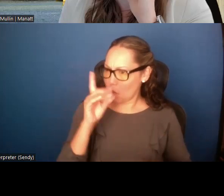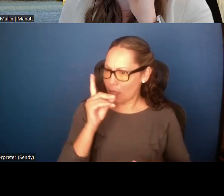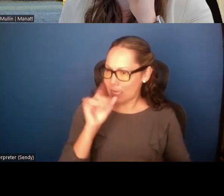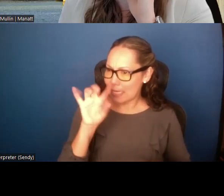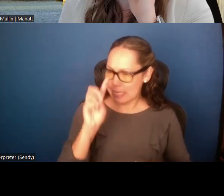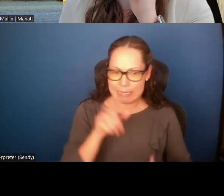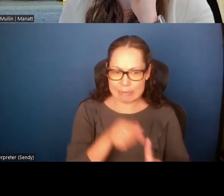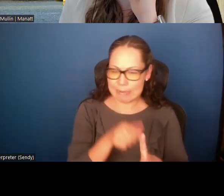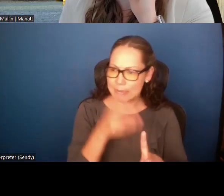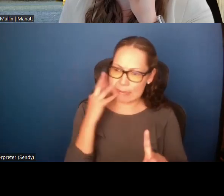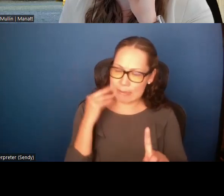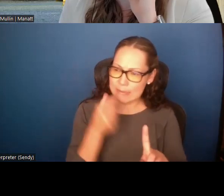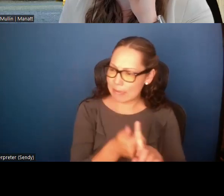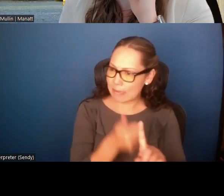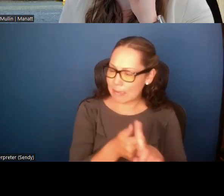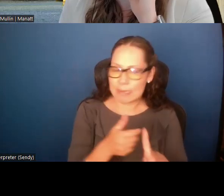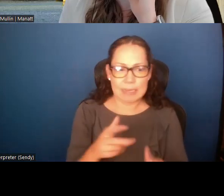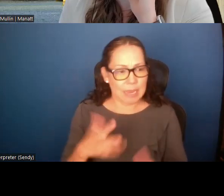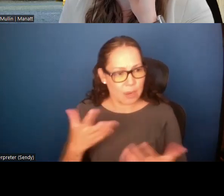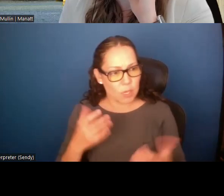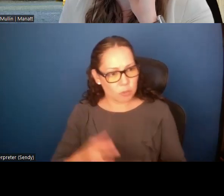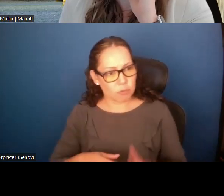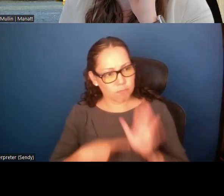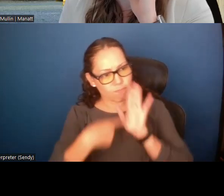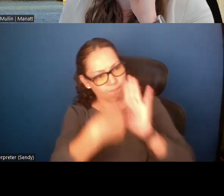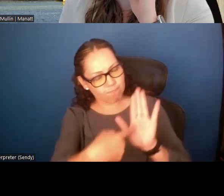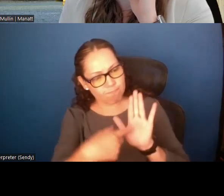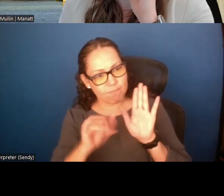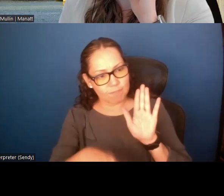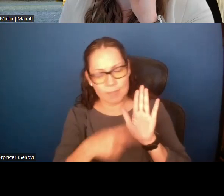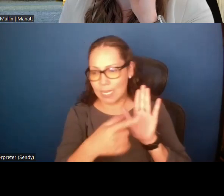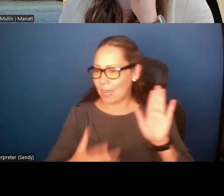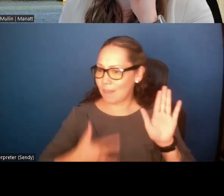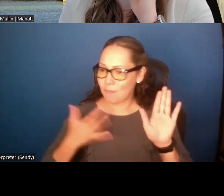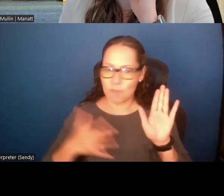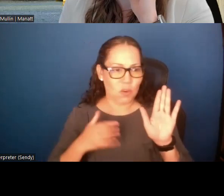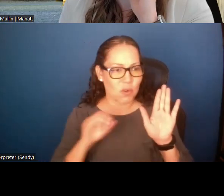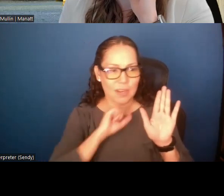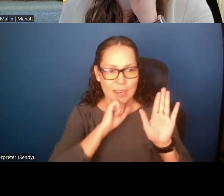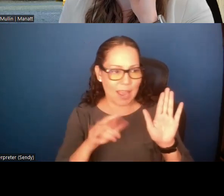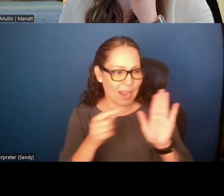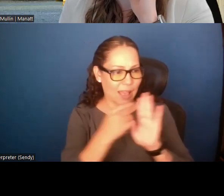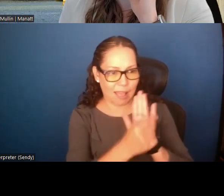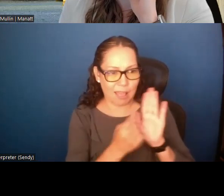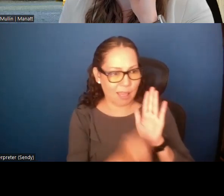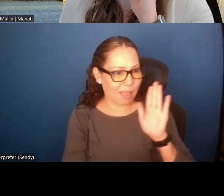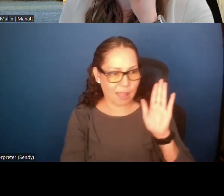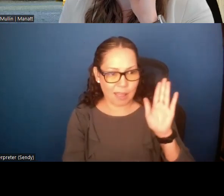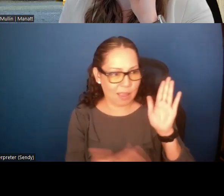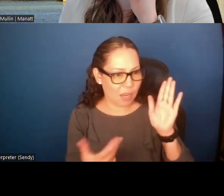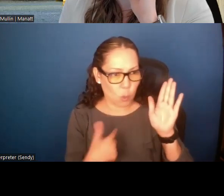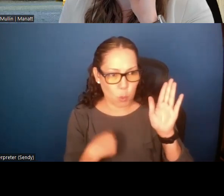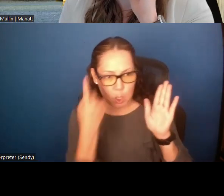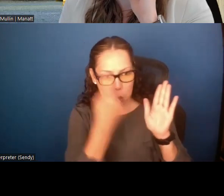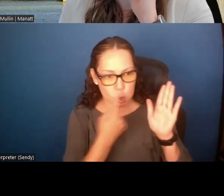just kind of wanted to bring that up because I don't feel like in any of this we are considering